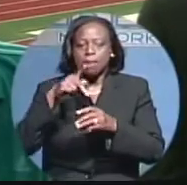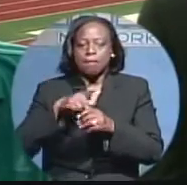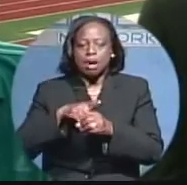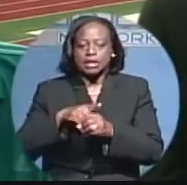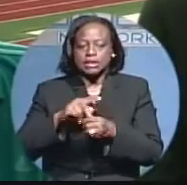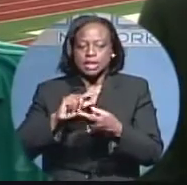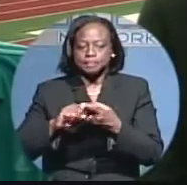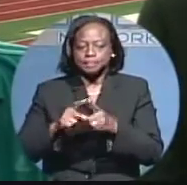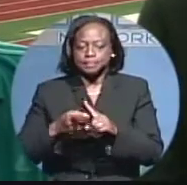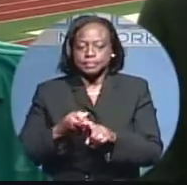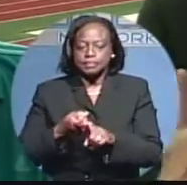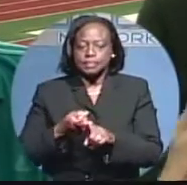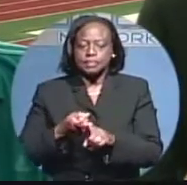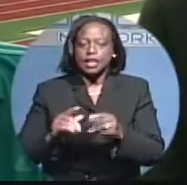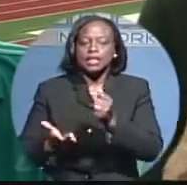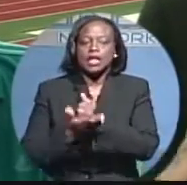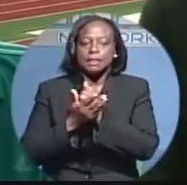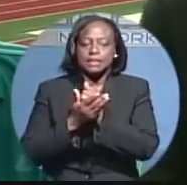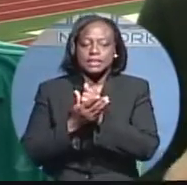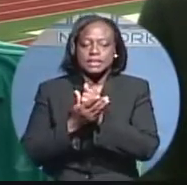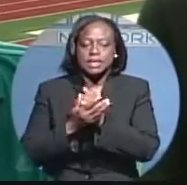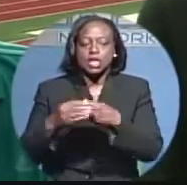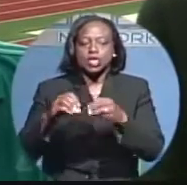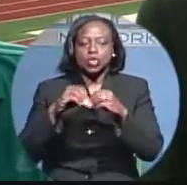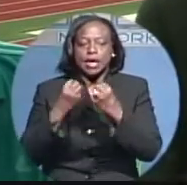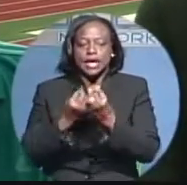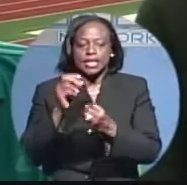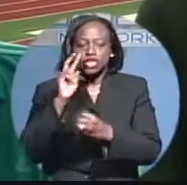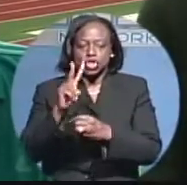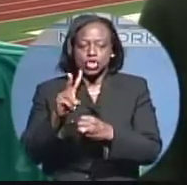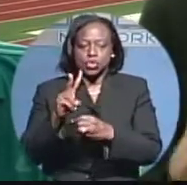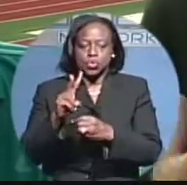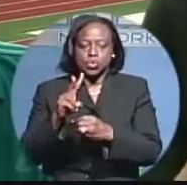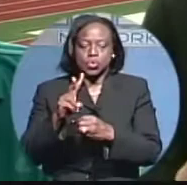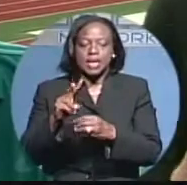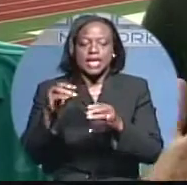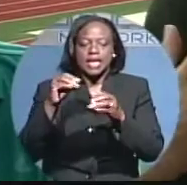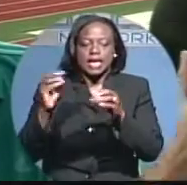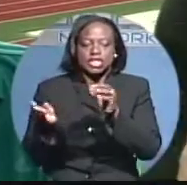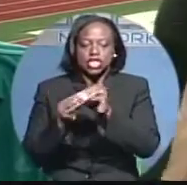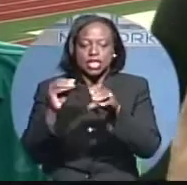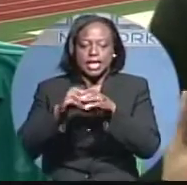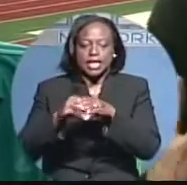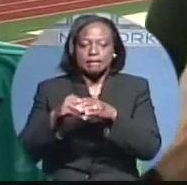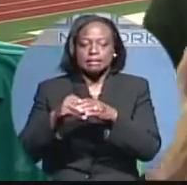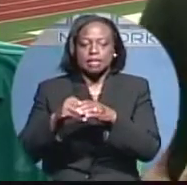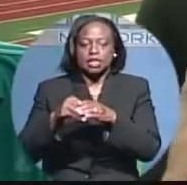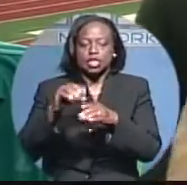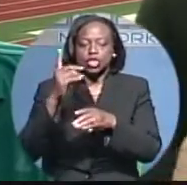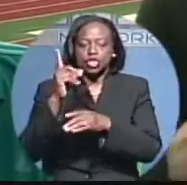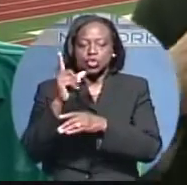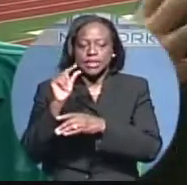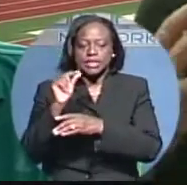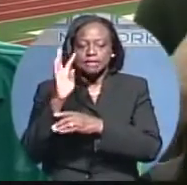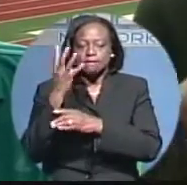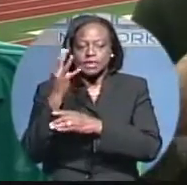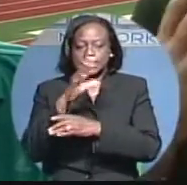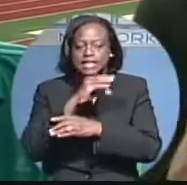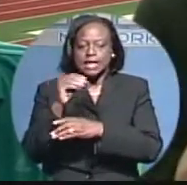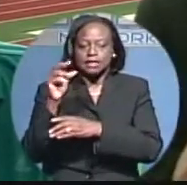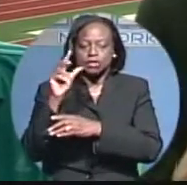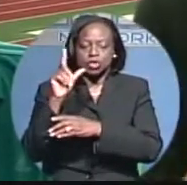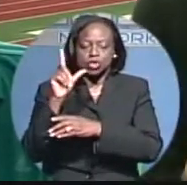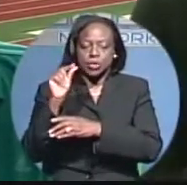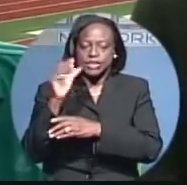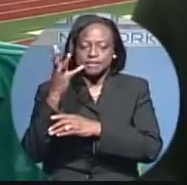accept to have to organize possibly two editions in a row, 2014, 2015, because then we can experiment. How does it fit within the